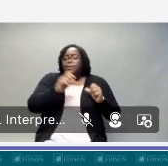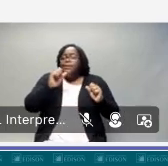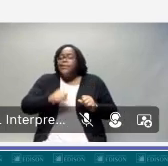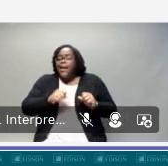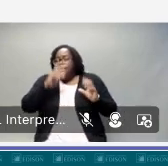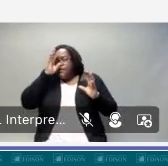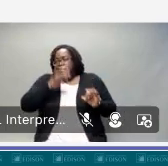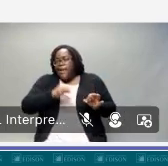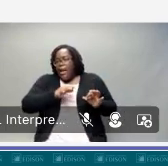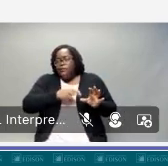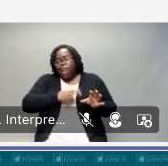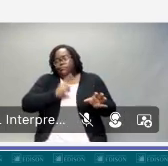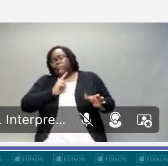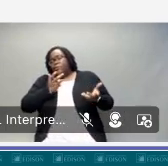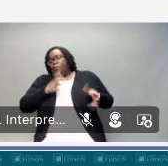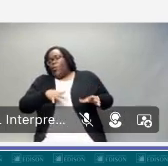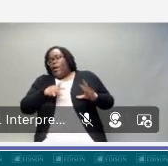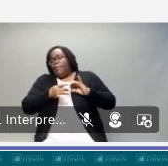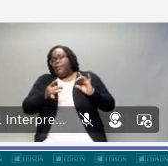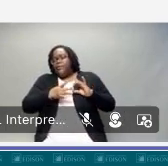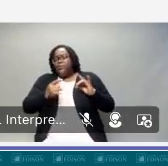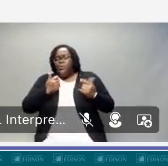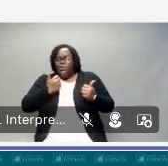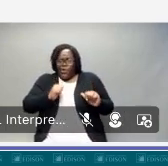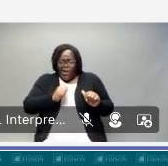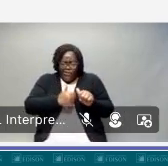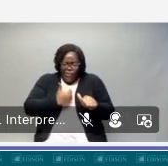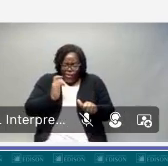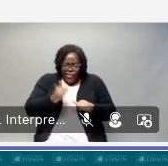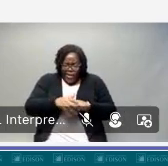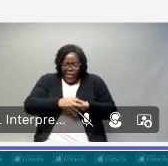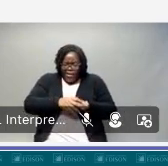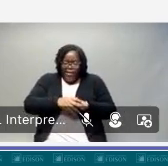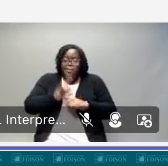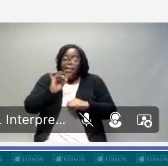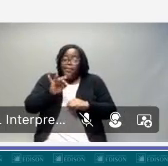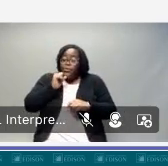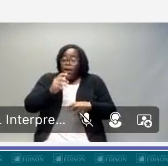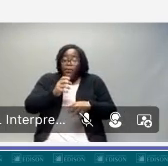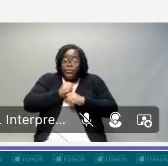out of those, but if you're not getting these notifications, check your